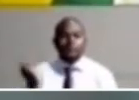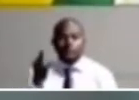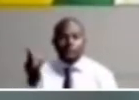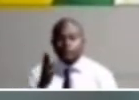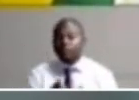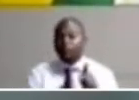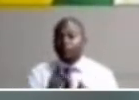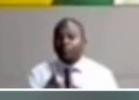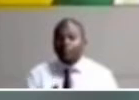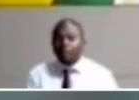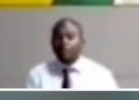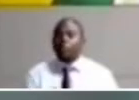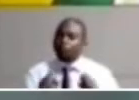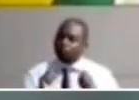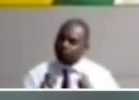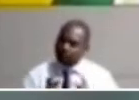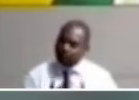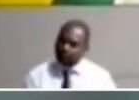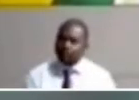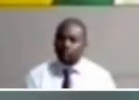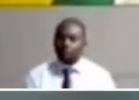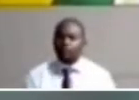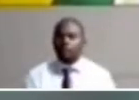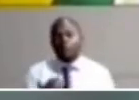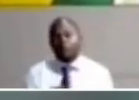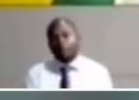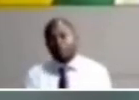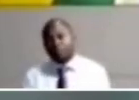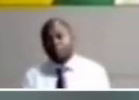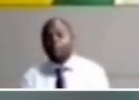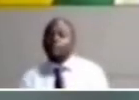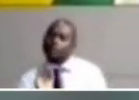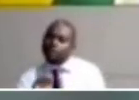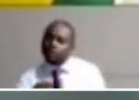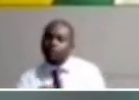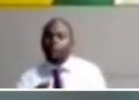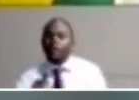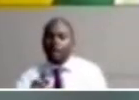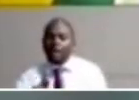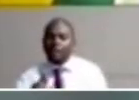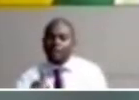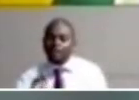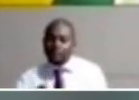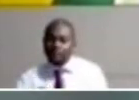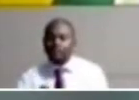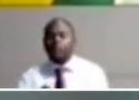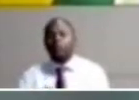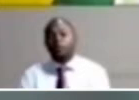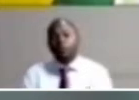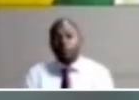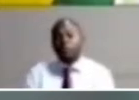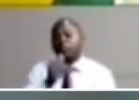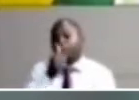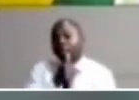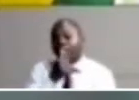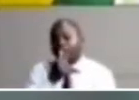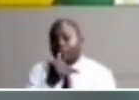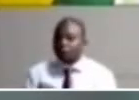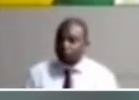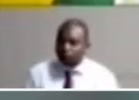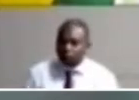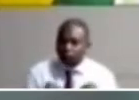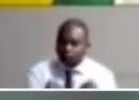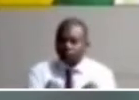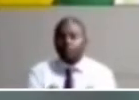people, permission can be sought from the RDC to use private transport to take such a person